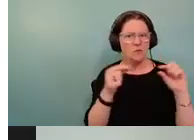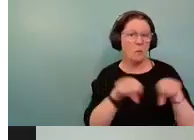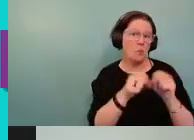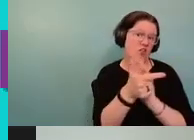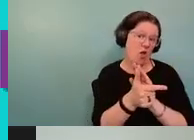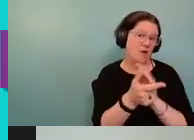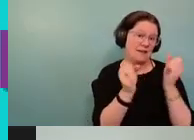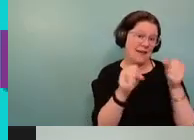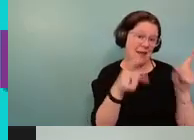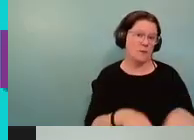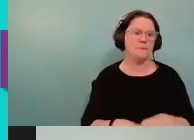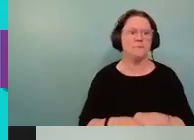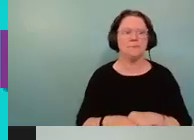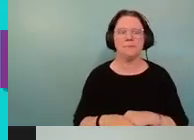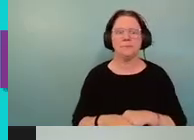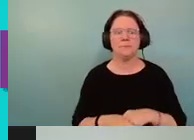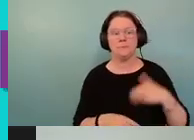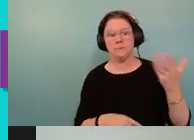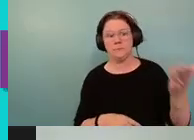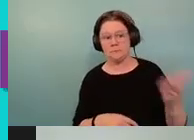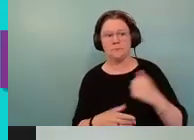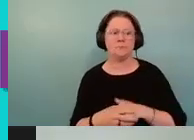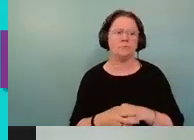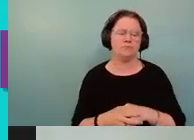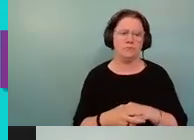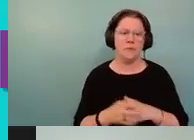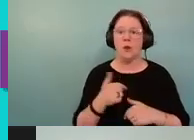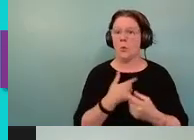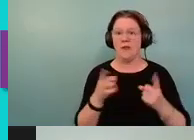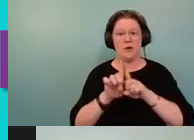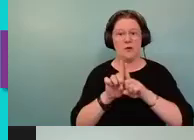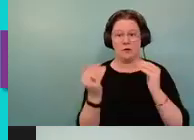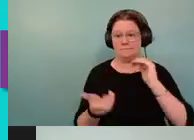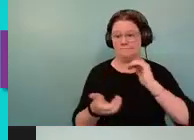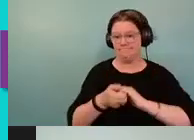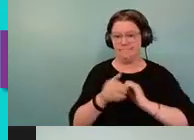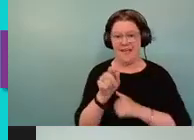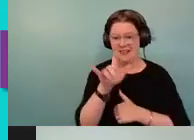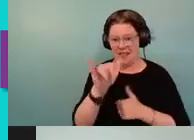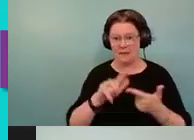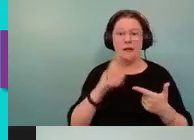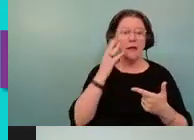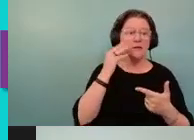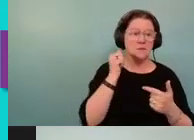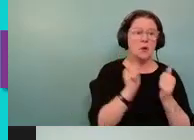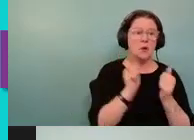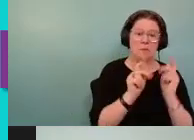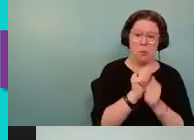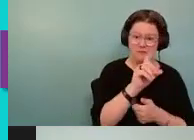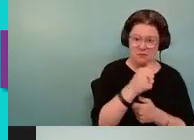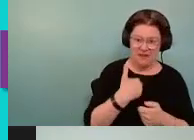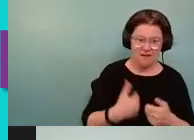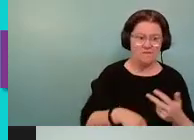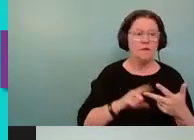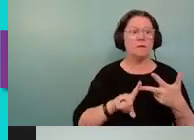well. So how can we work together? We are your allies. We have experience working with victims with disabilities. We